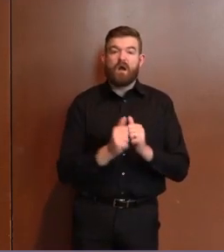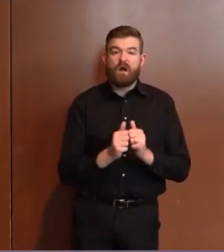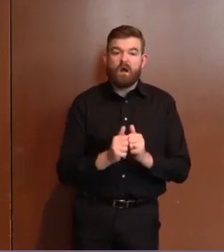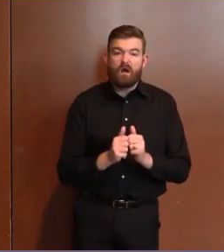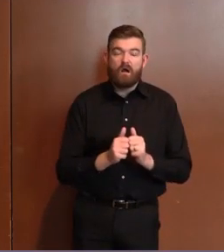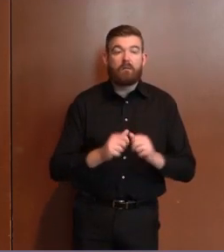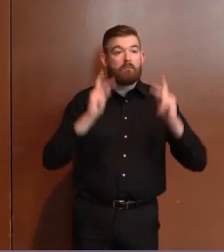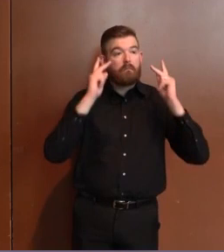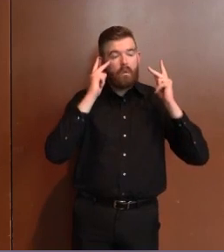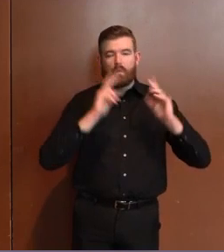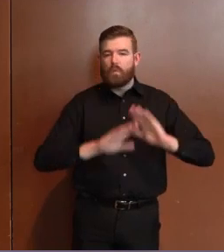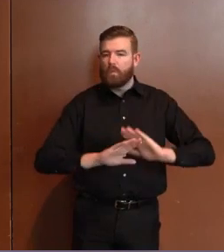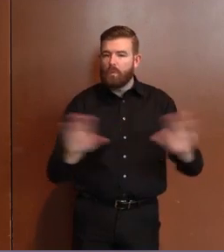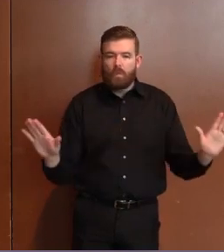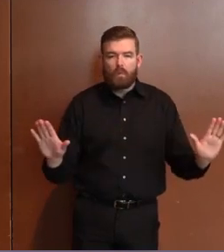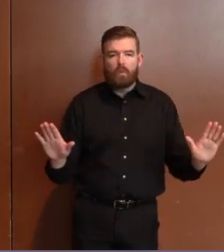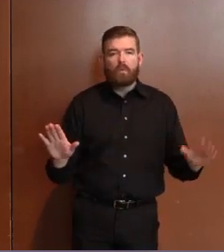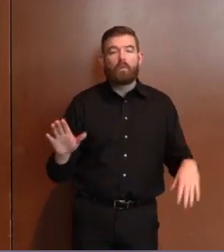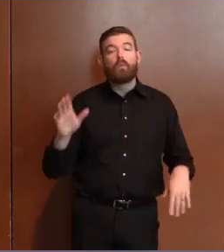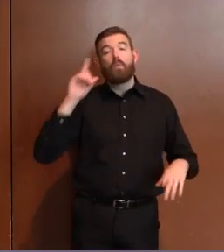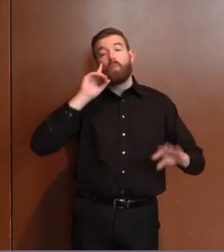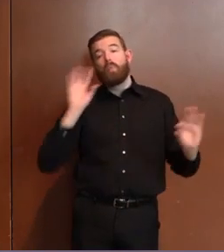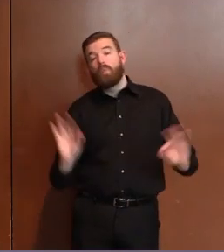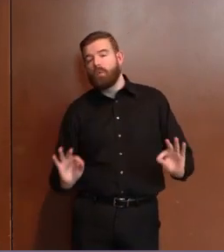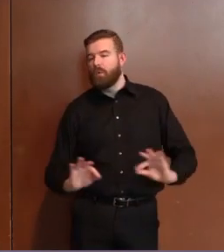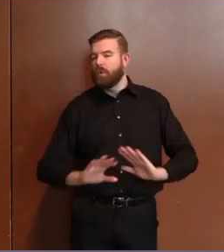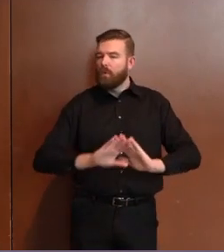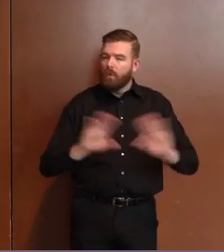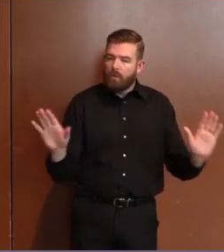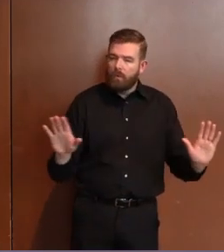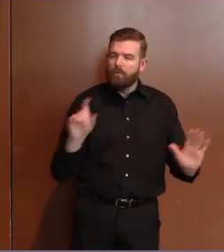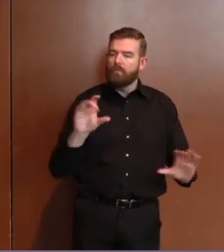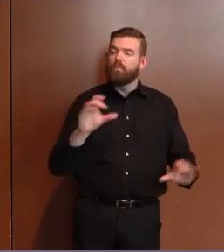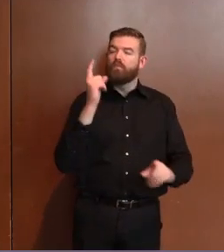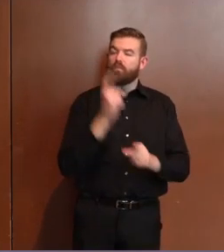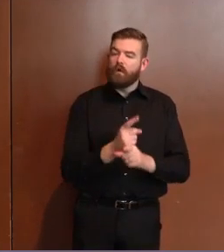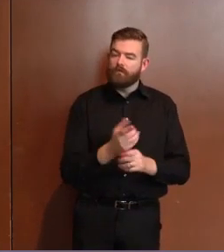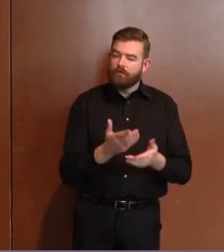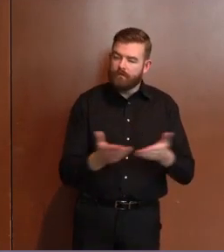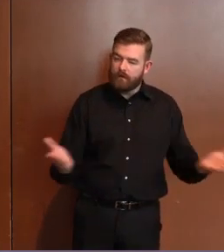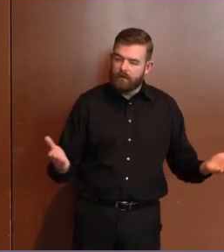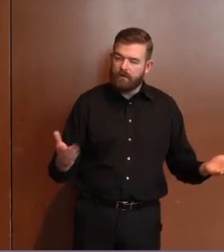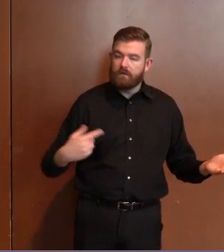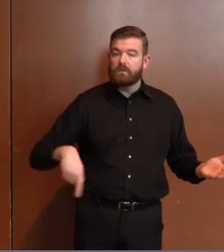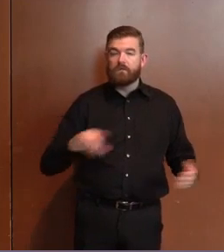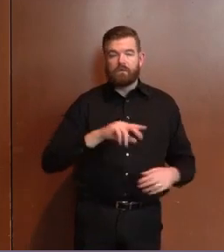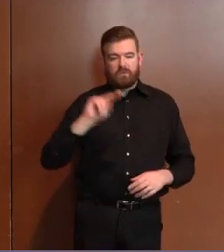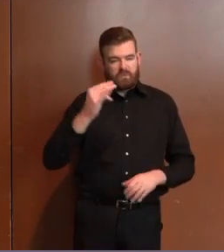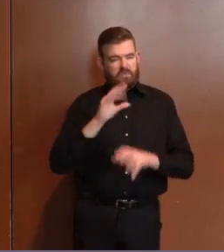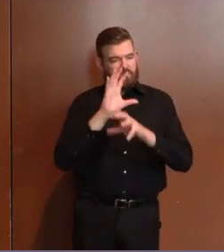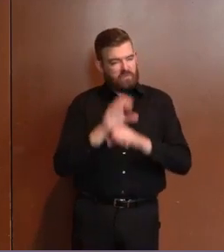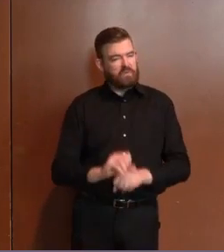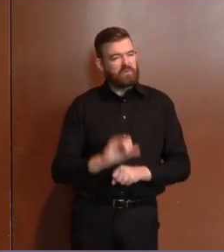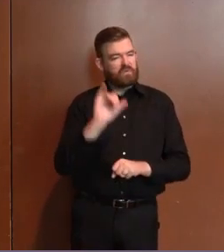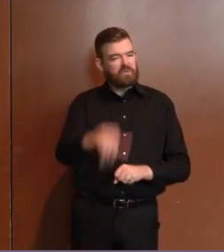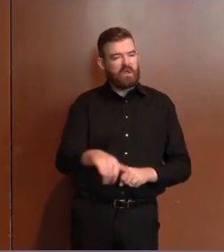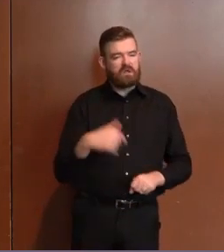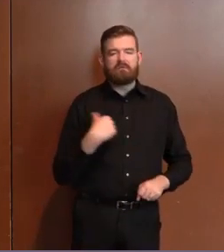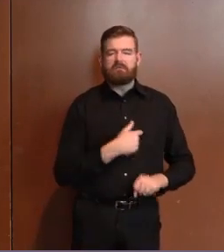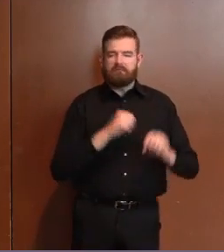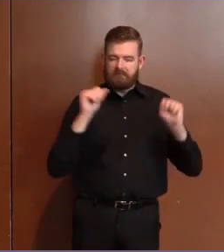not by business as usual, but doing the stuff that New Jerseyans do naturally and better than anybody else in this country